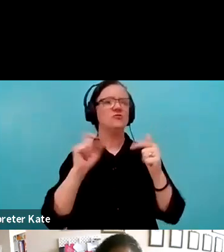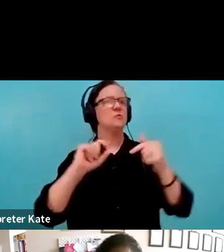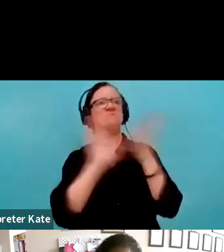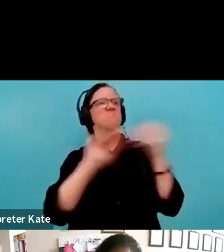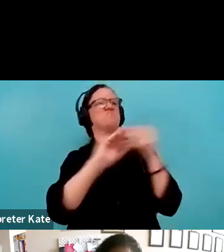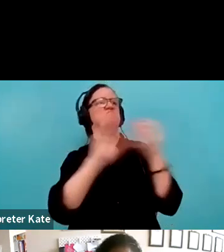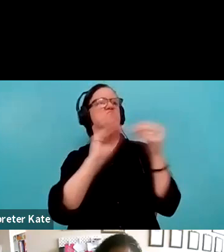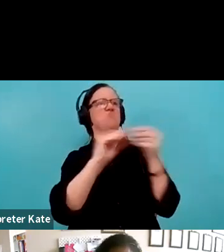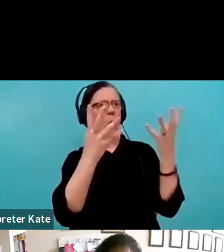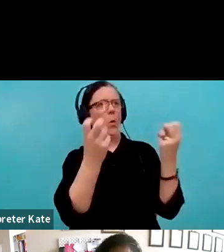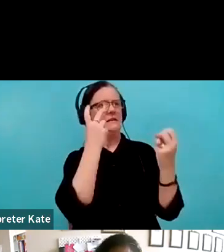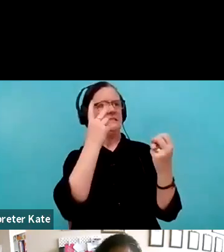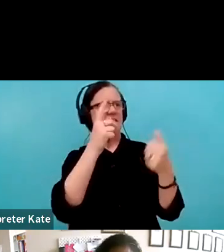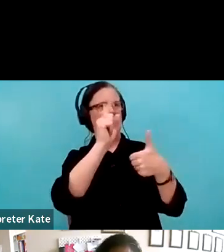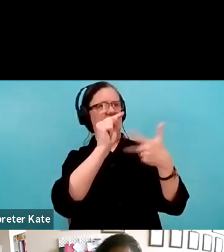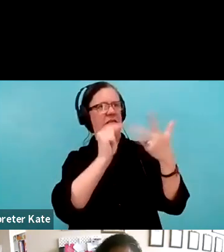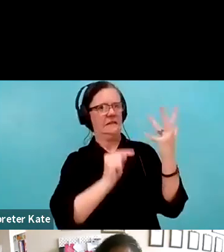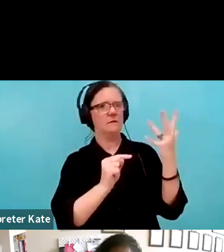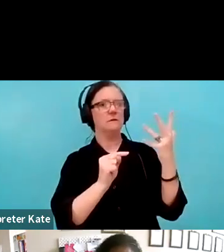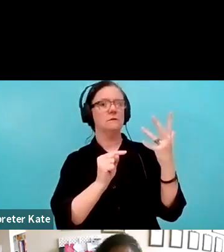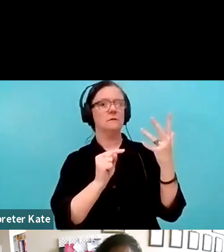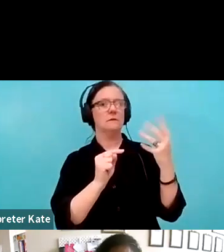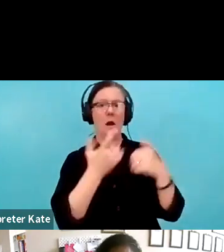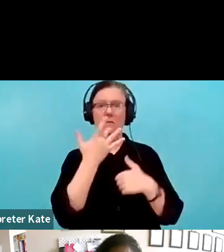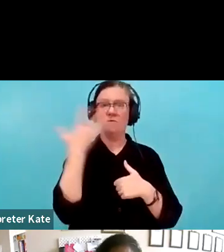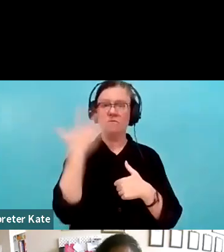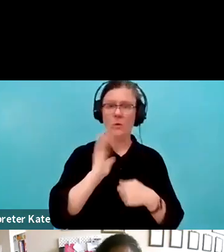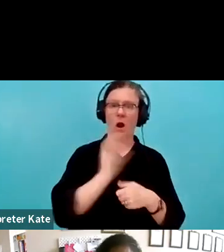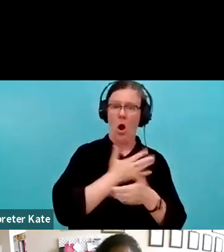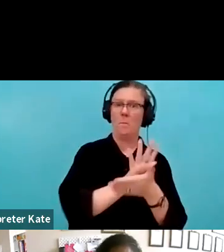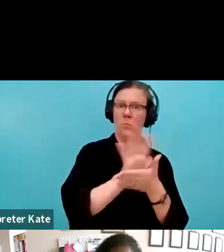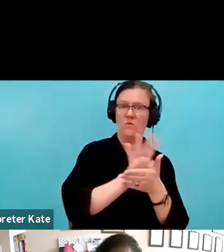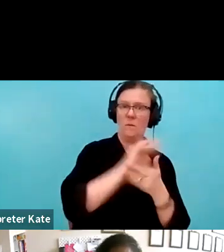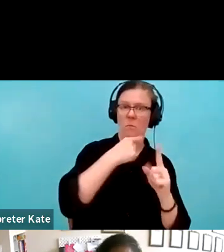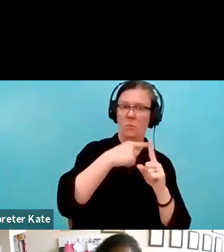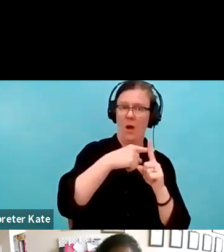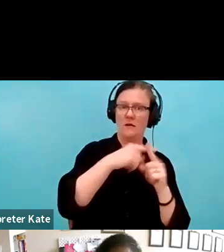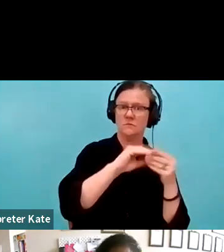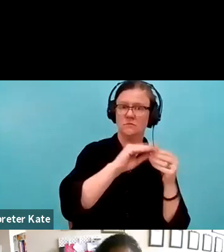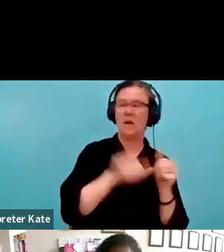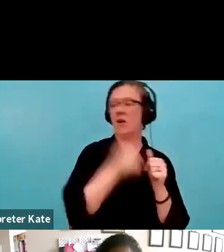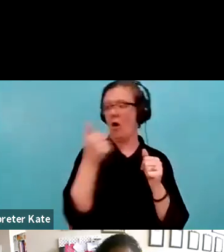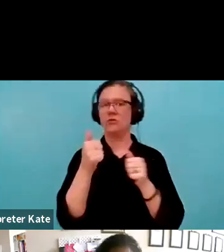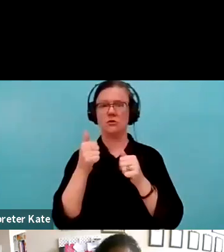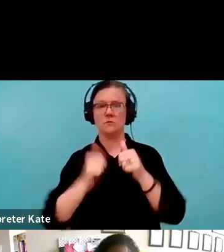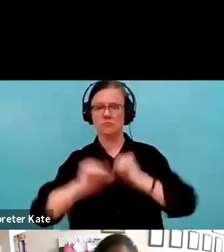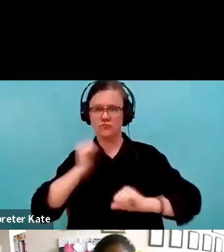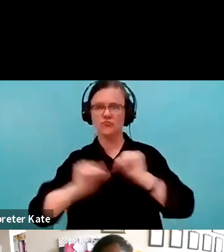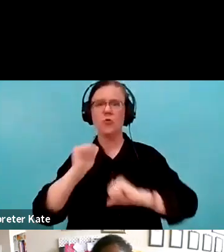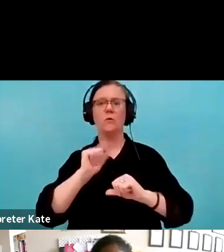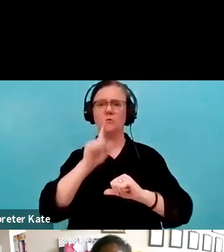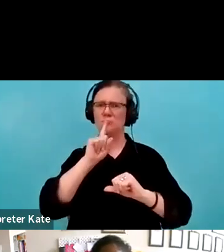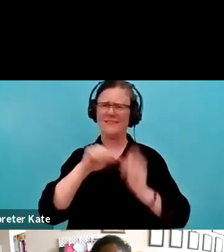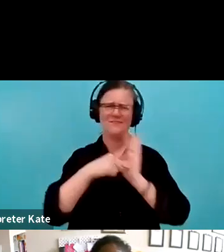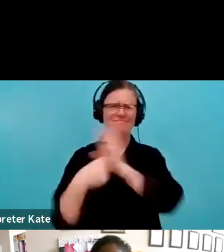to see, and that fortunately, you can point to our film and few other shows nowadays that are really kind of paving the